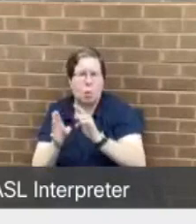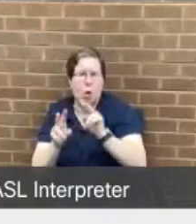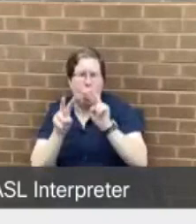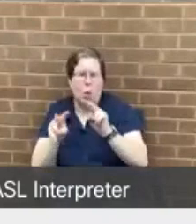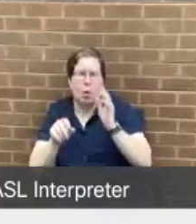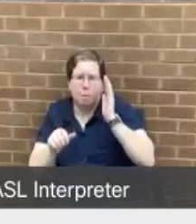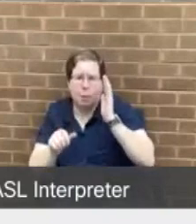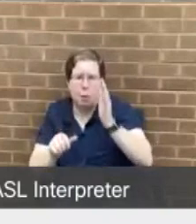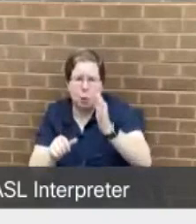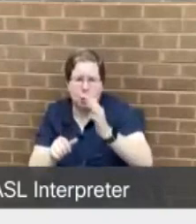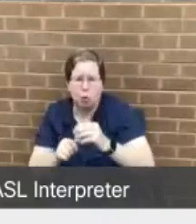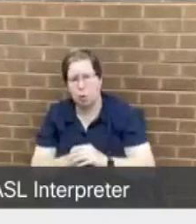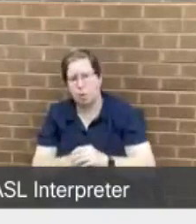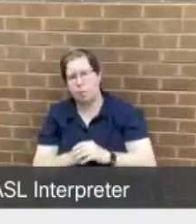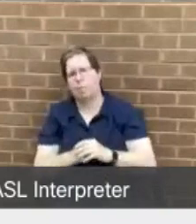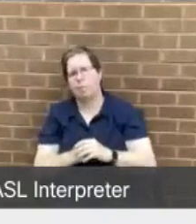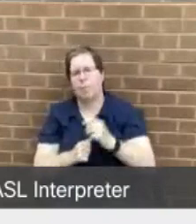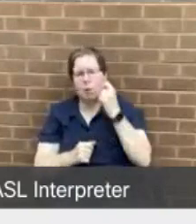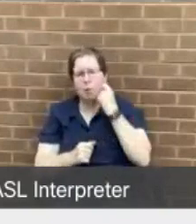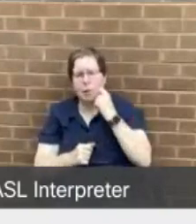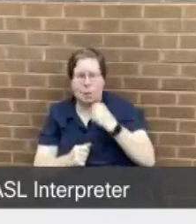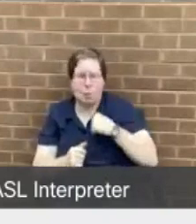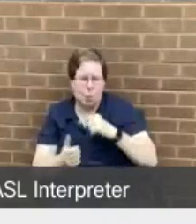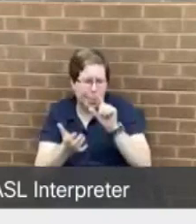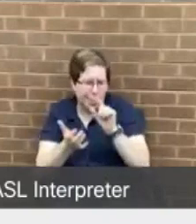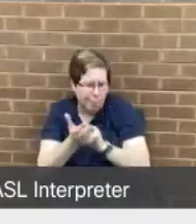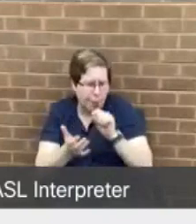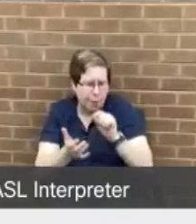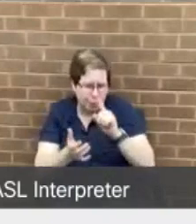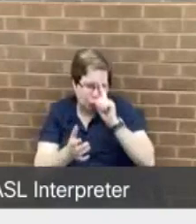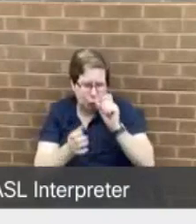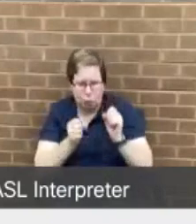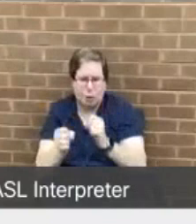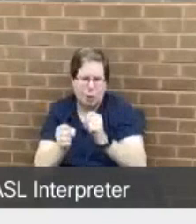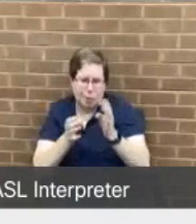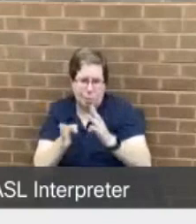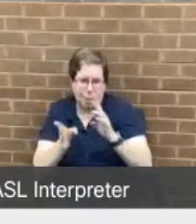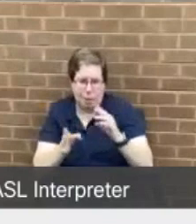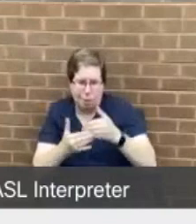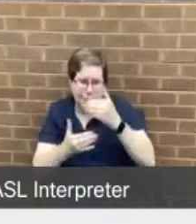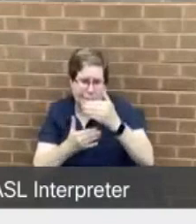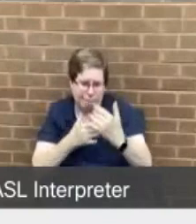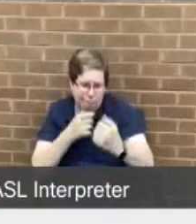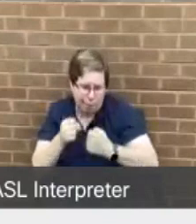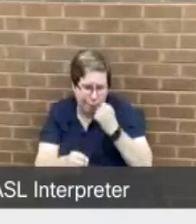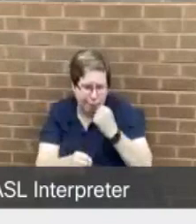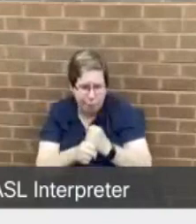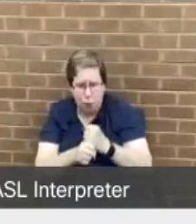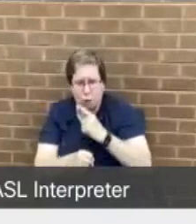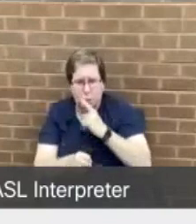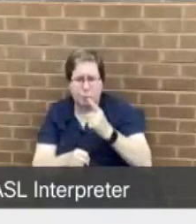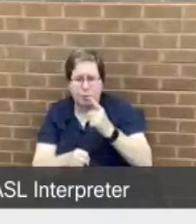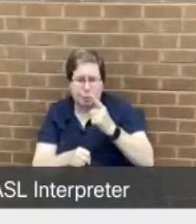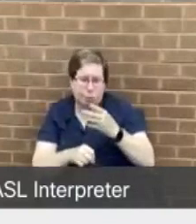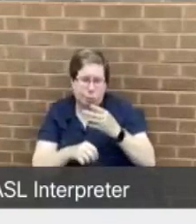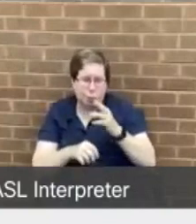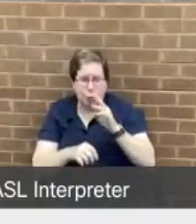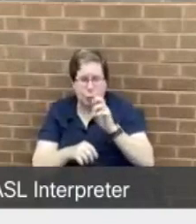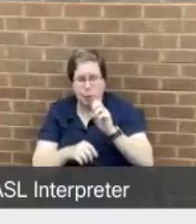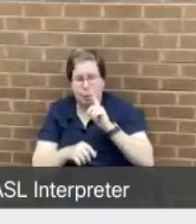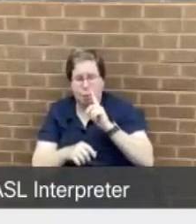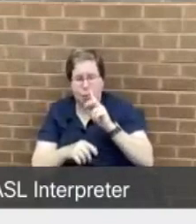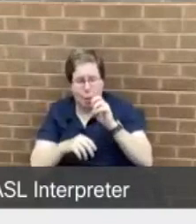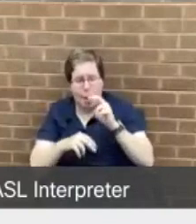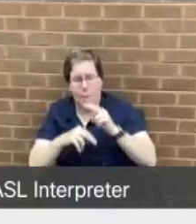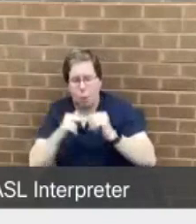transit. Recently, we published the agency's strategic plan for the next 5 years, titled Rebuilding Better, Committed to an Equitable